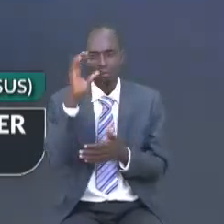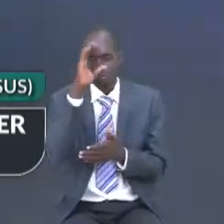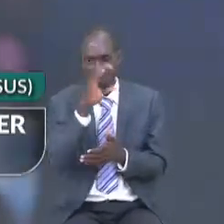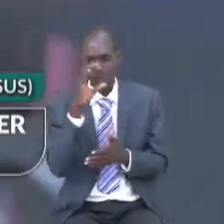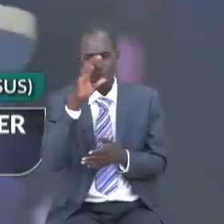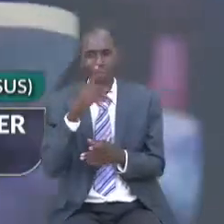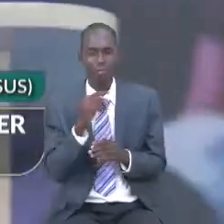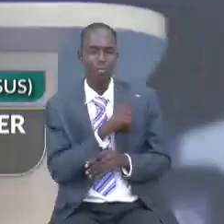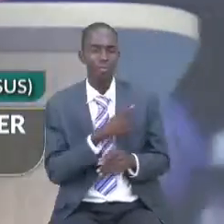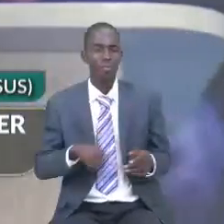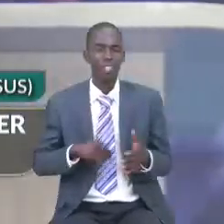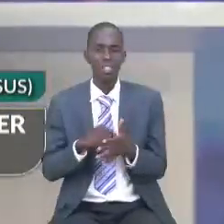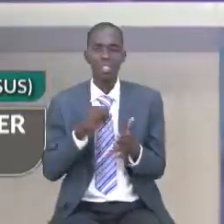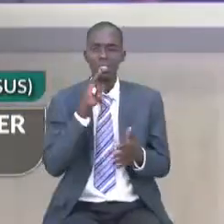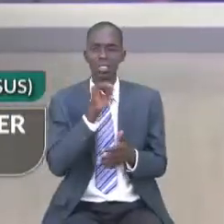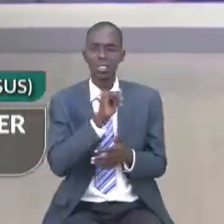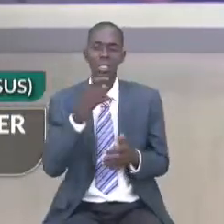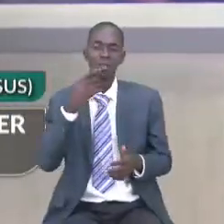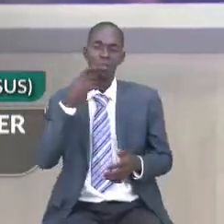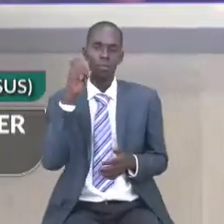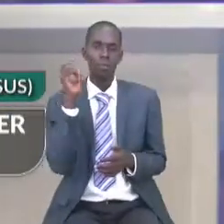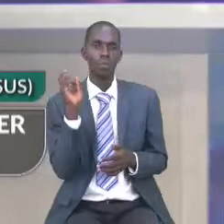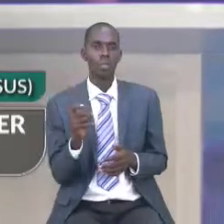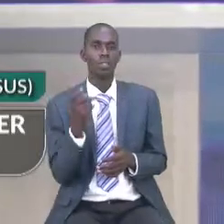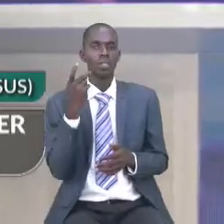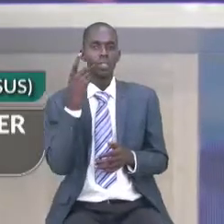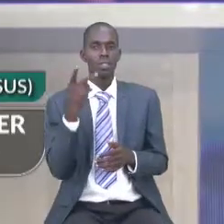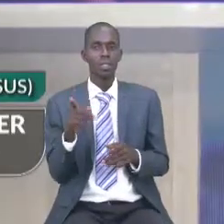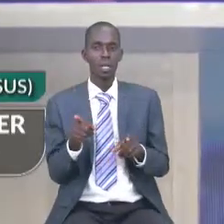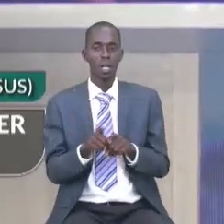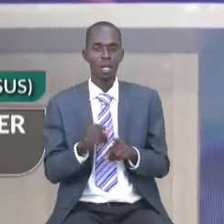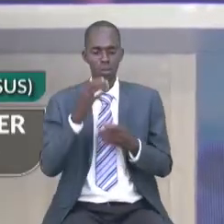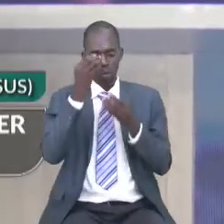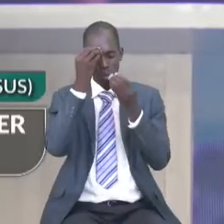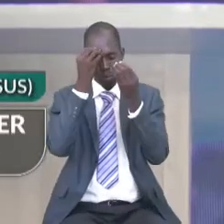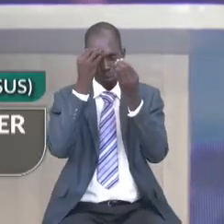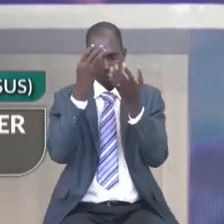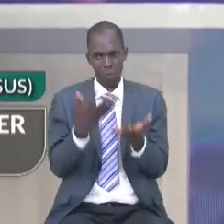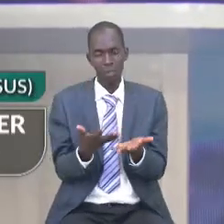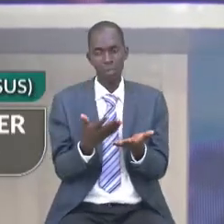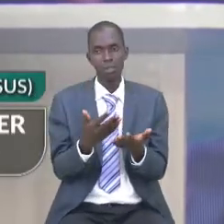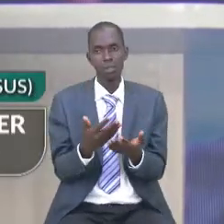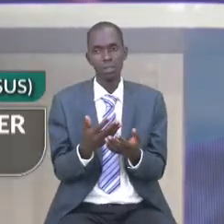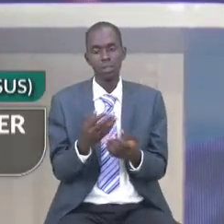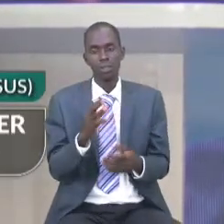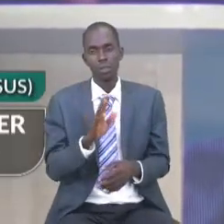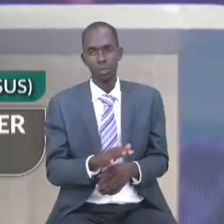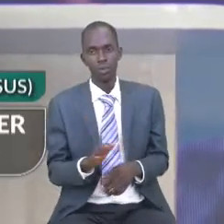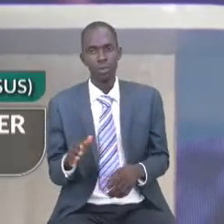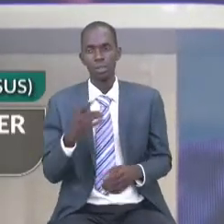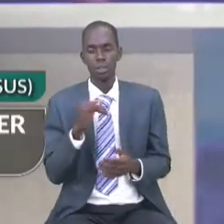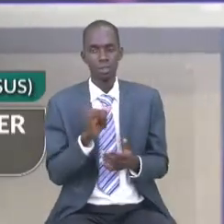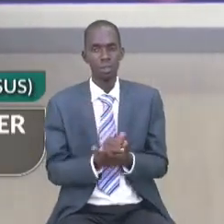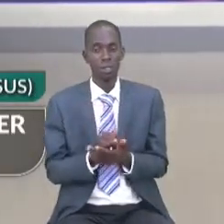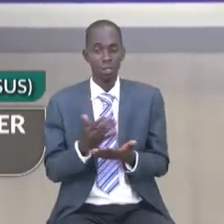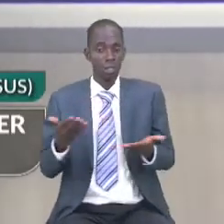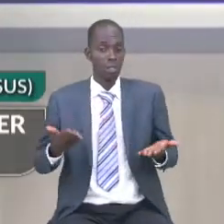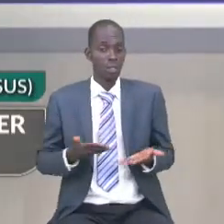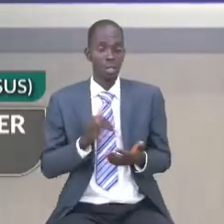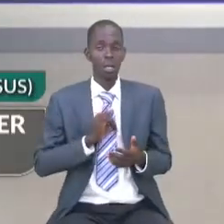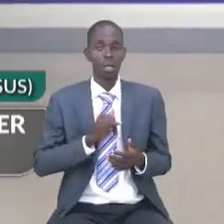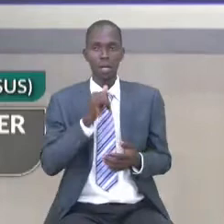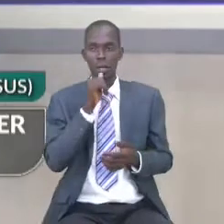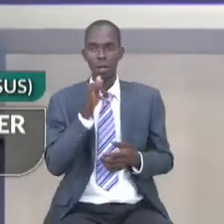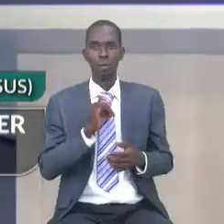It's a command. And then we come as obedient children. We say, here, Lord, I come. I'm seeking